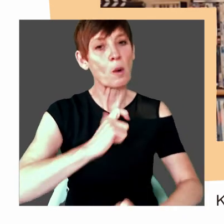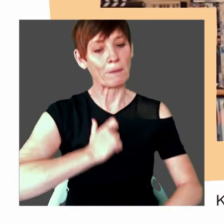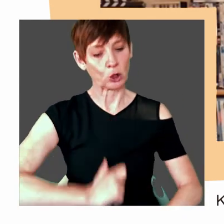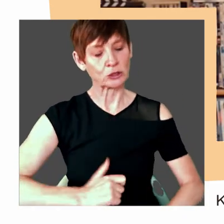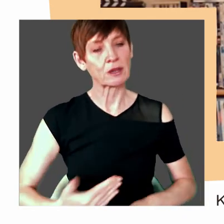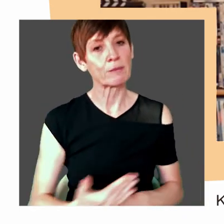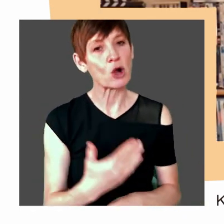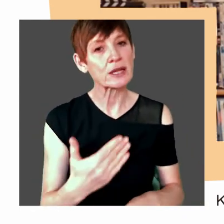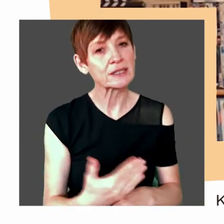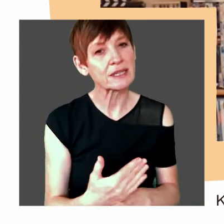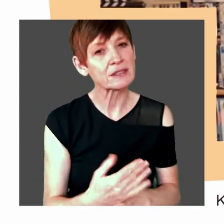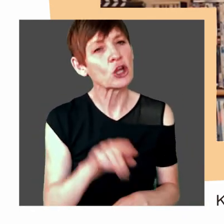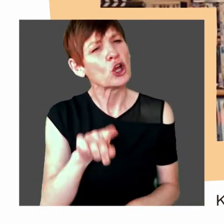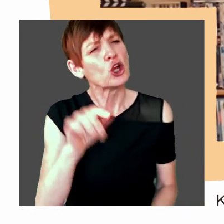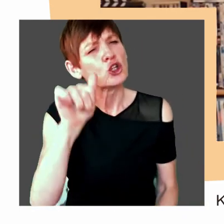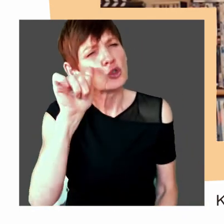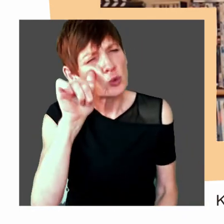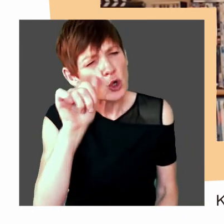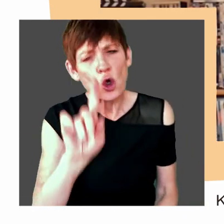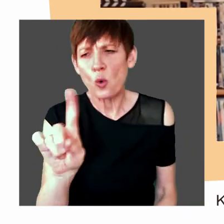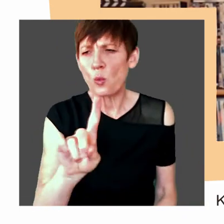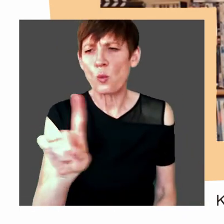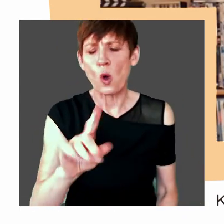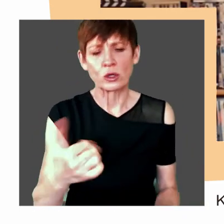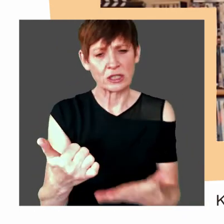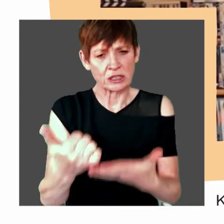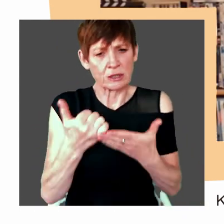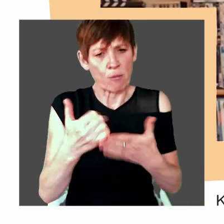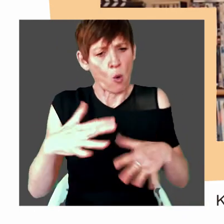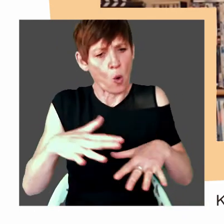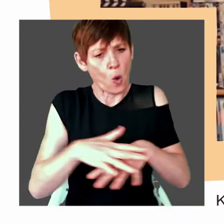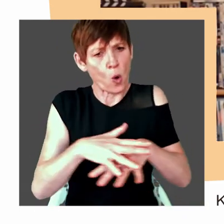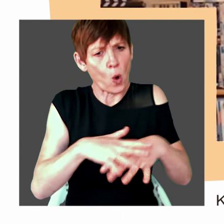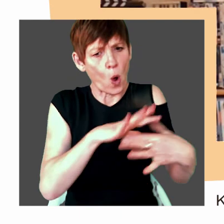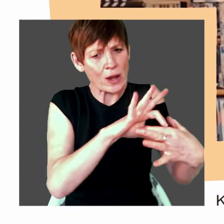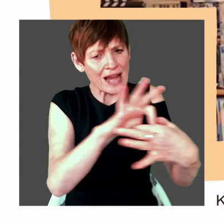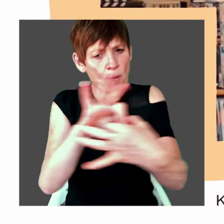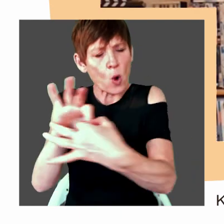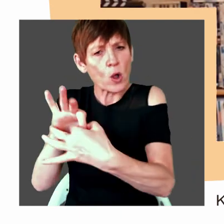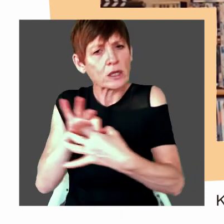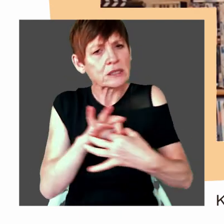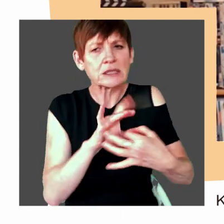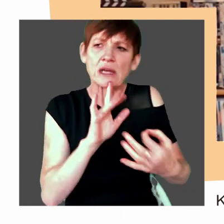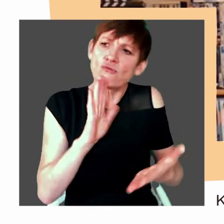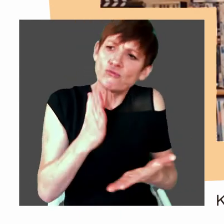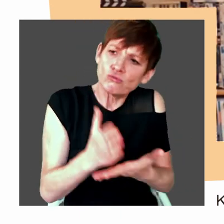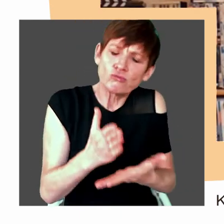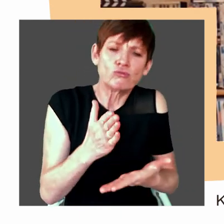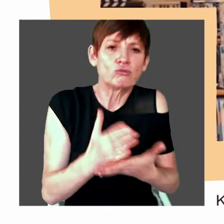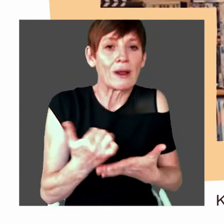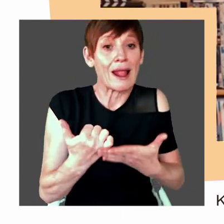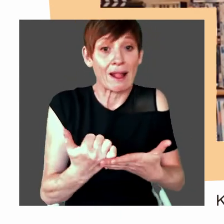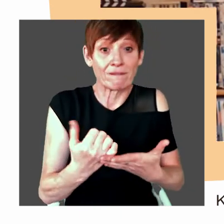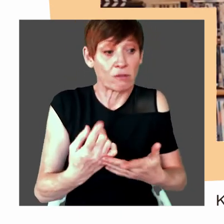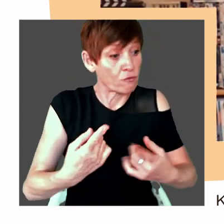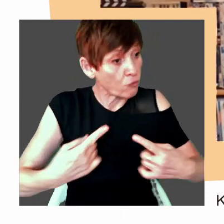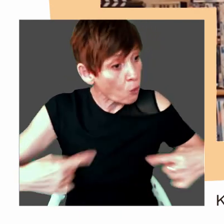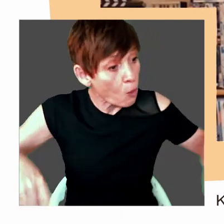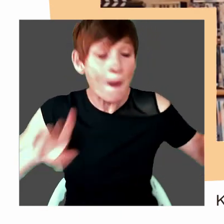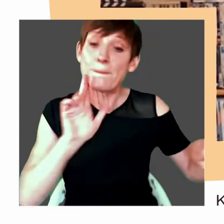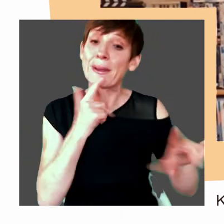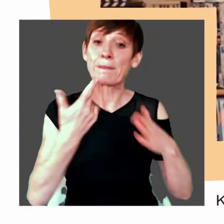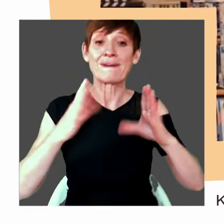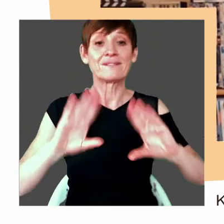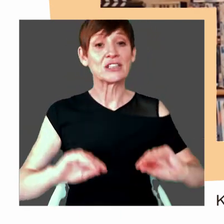Do you know of kind of what support networks do you find are really helpful for people coming out of